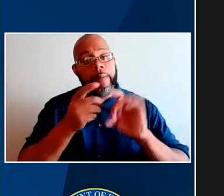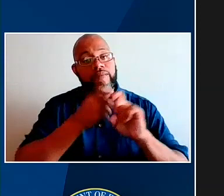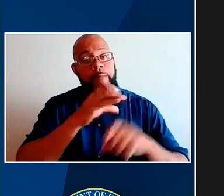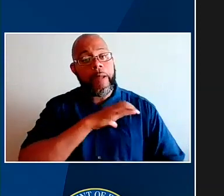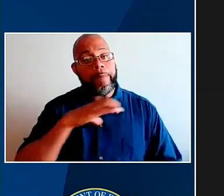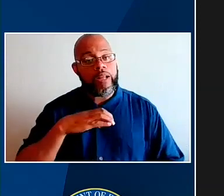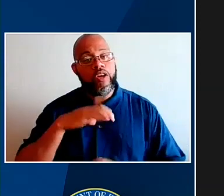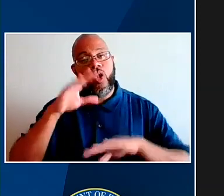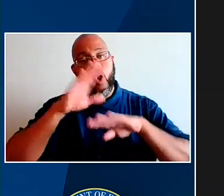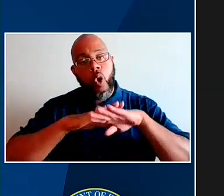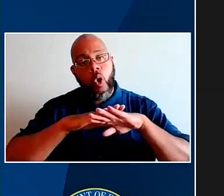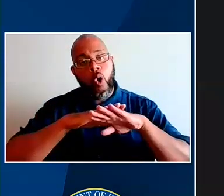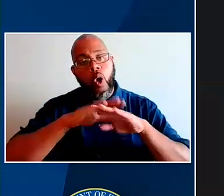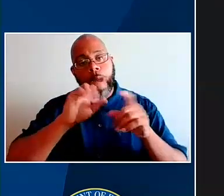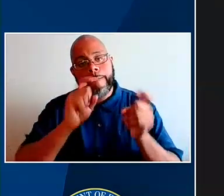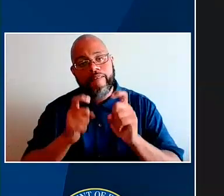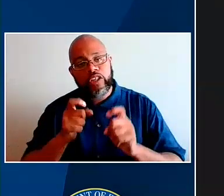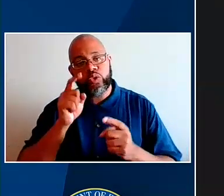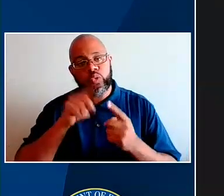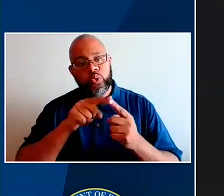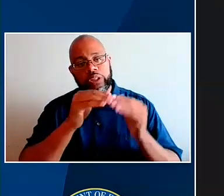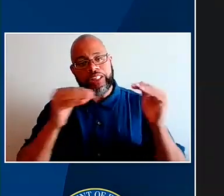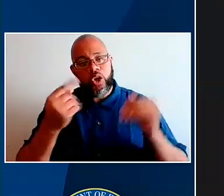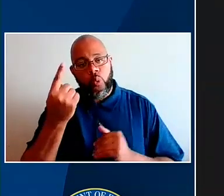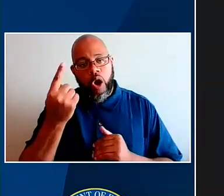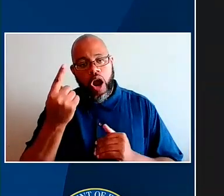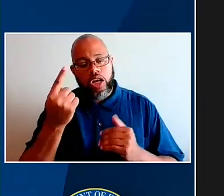on the modifications to tier one arrangement?